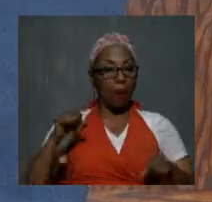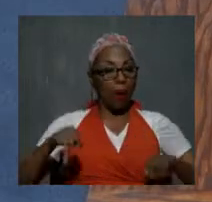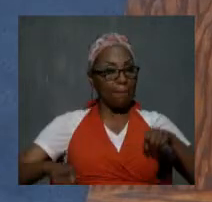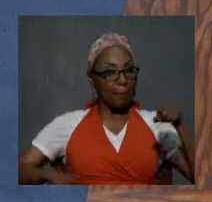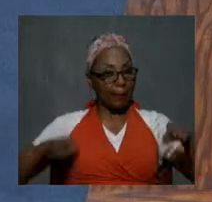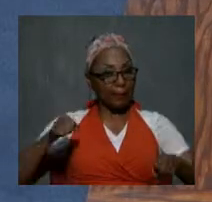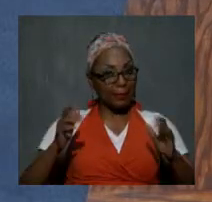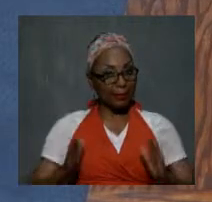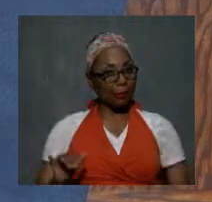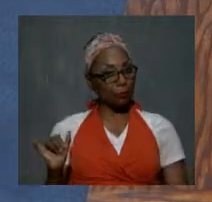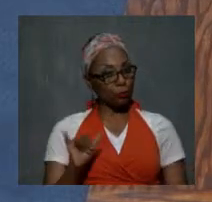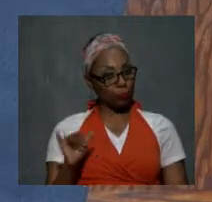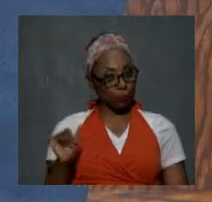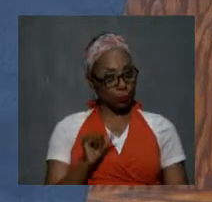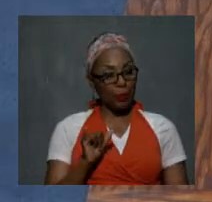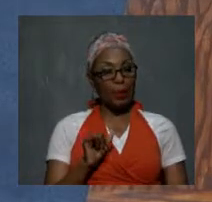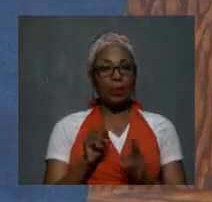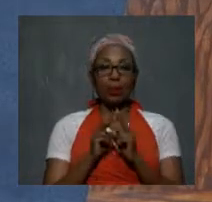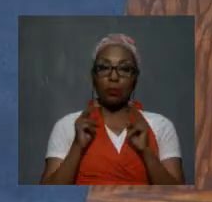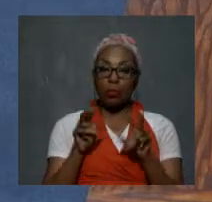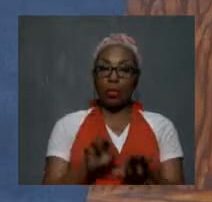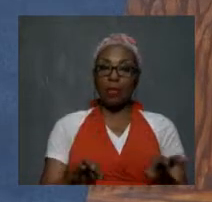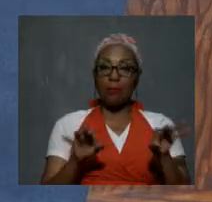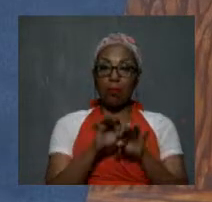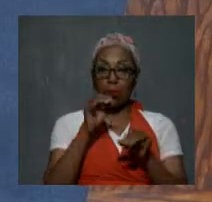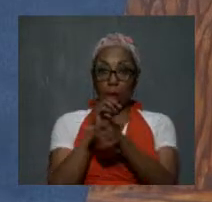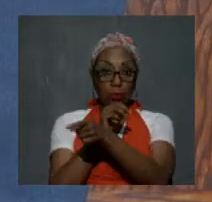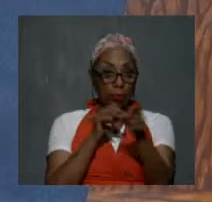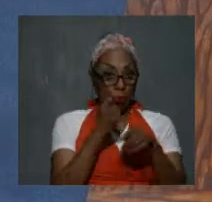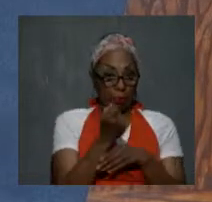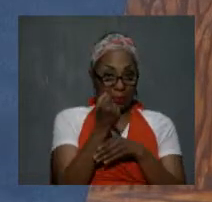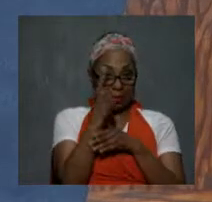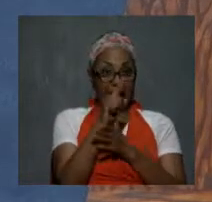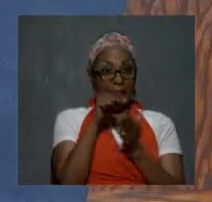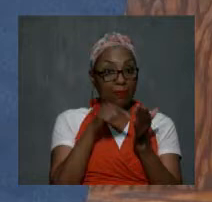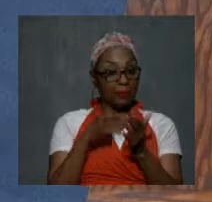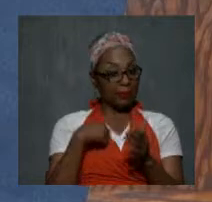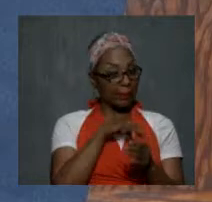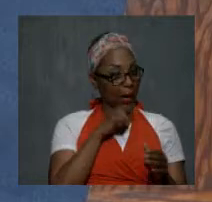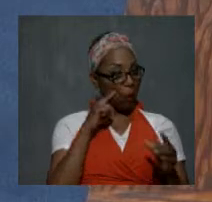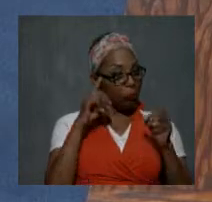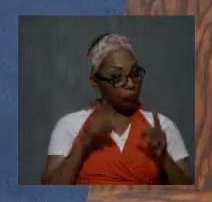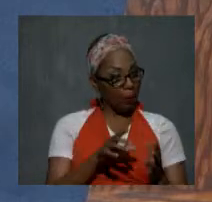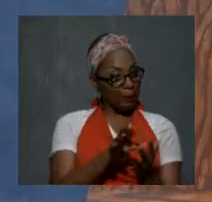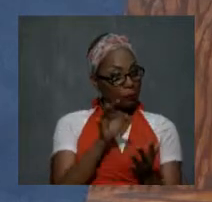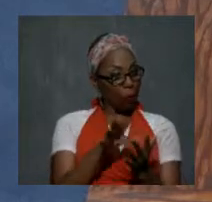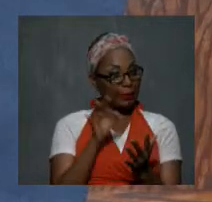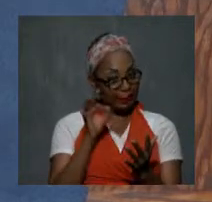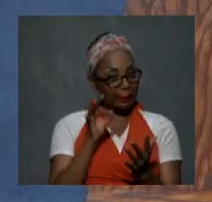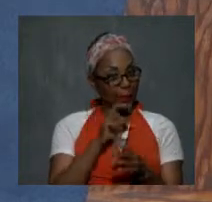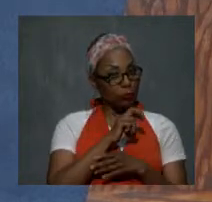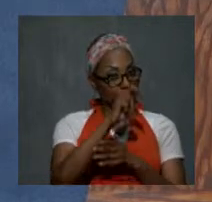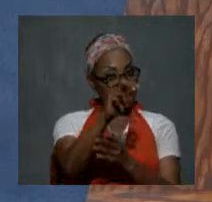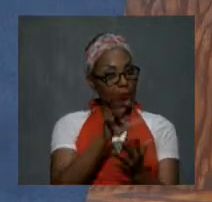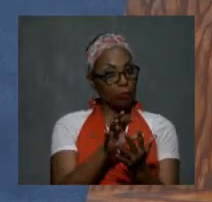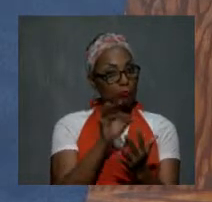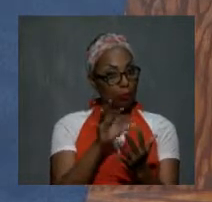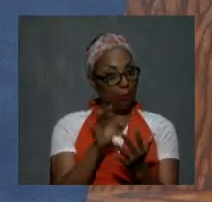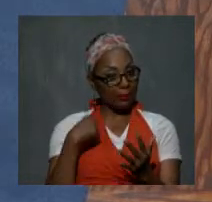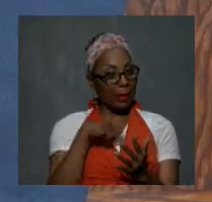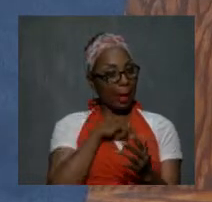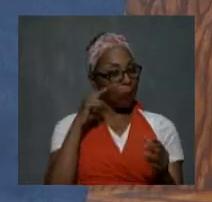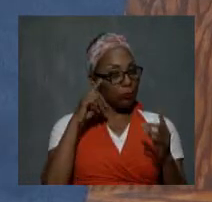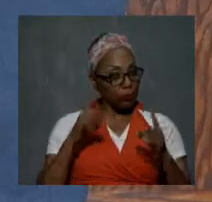bicyclists. And it's really important for you to understand that this is a choice, a transportation choice. It